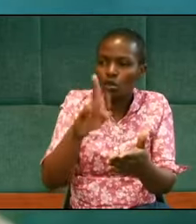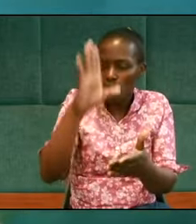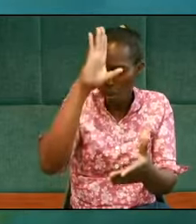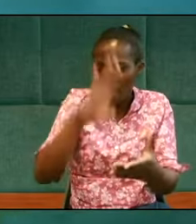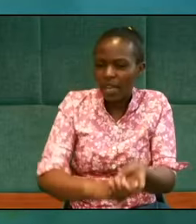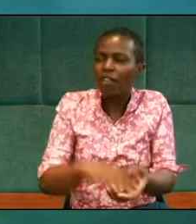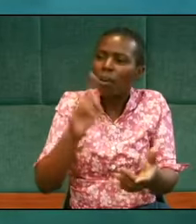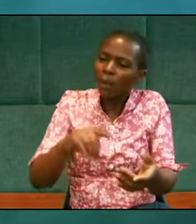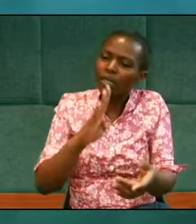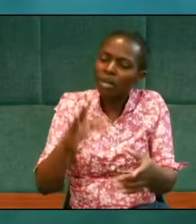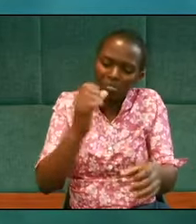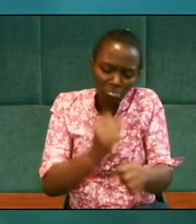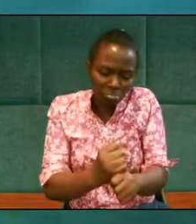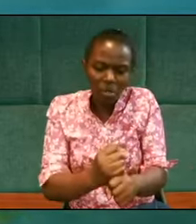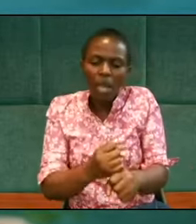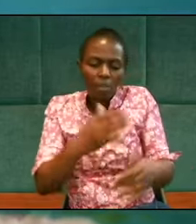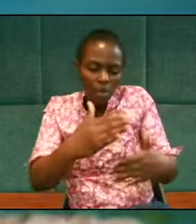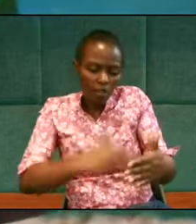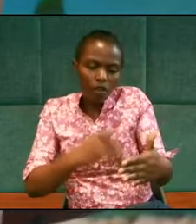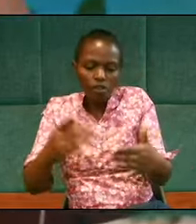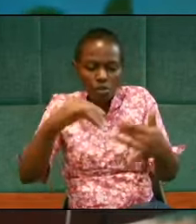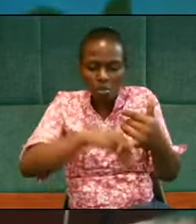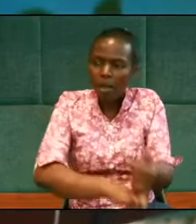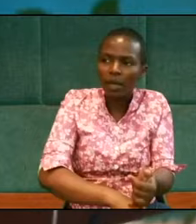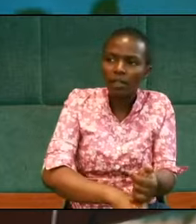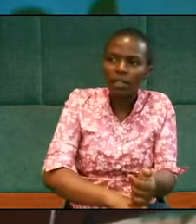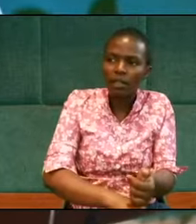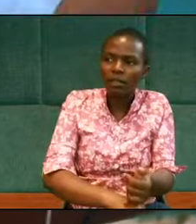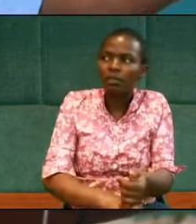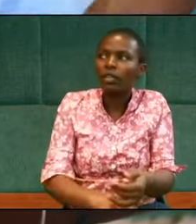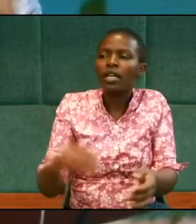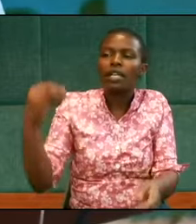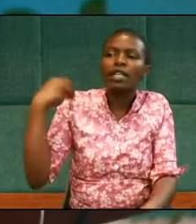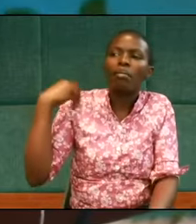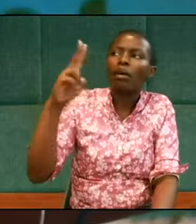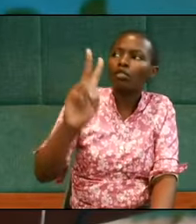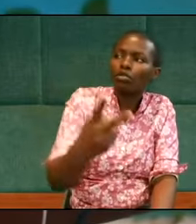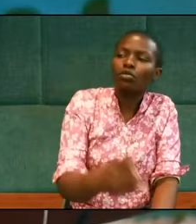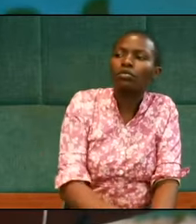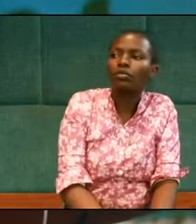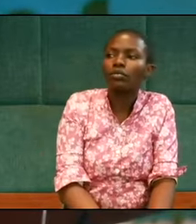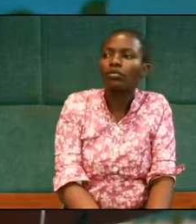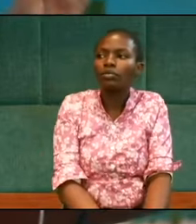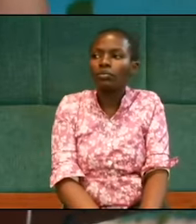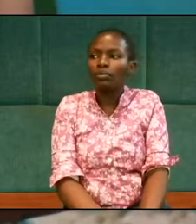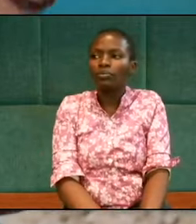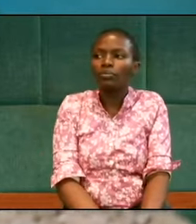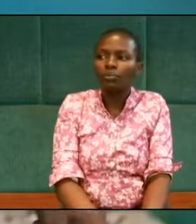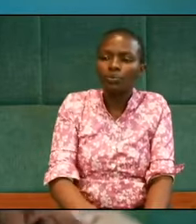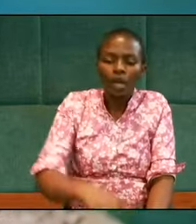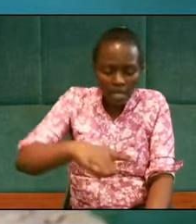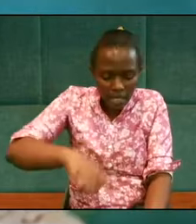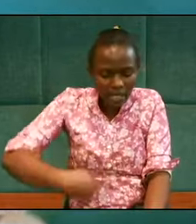sorted before you are married. Don't make the mistake. Point number two is part of my introduction. Self must